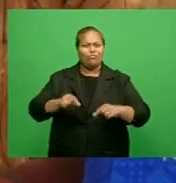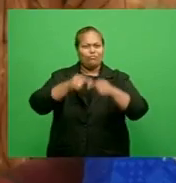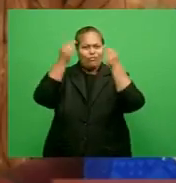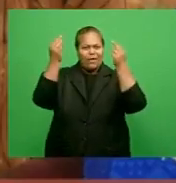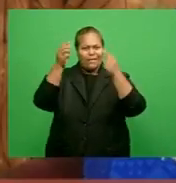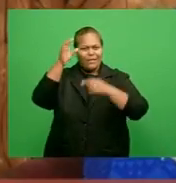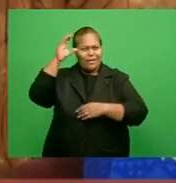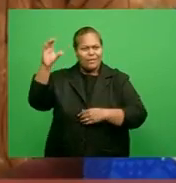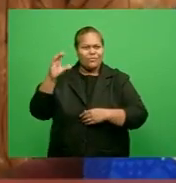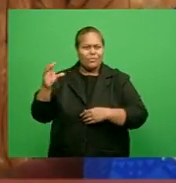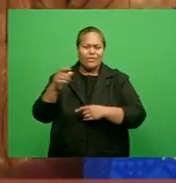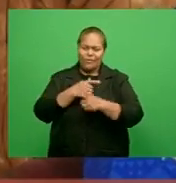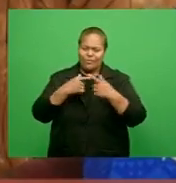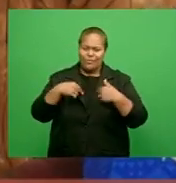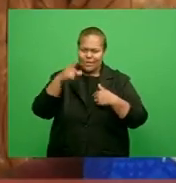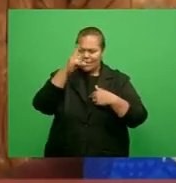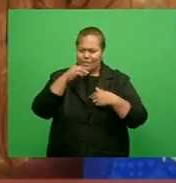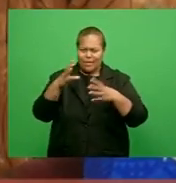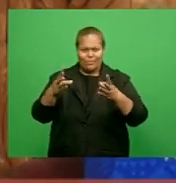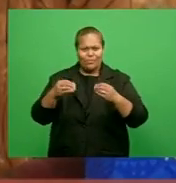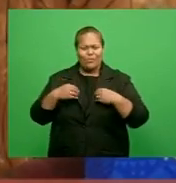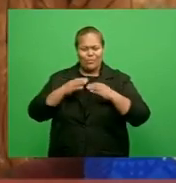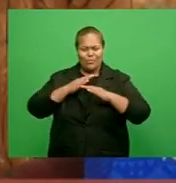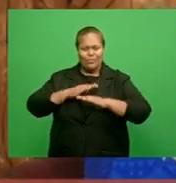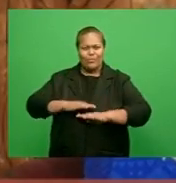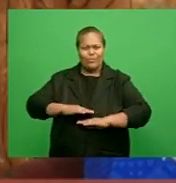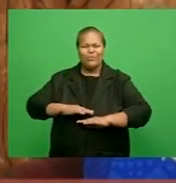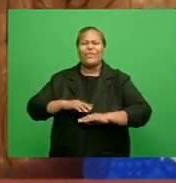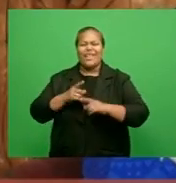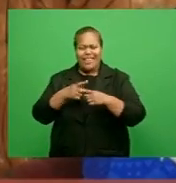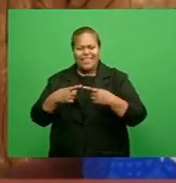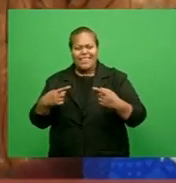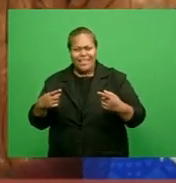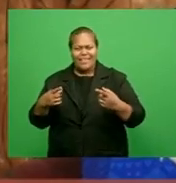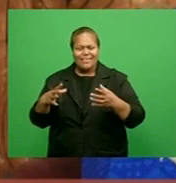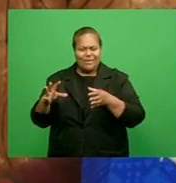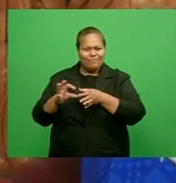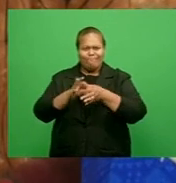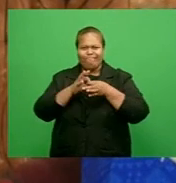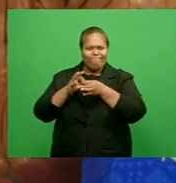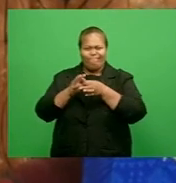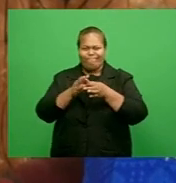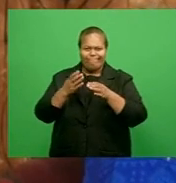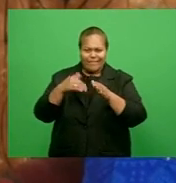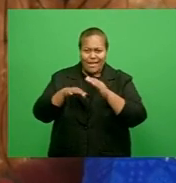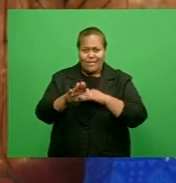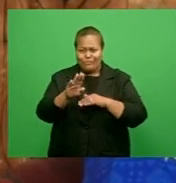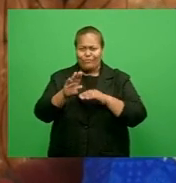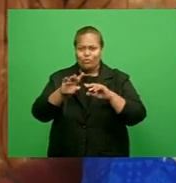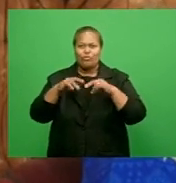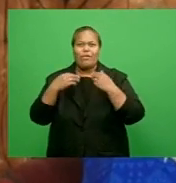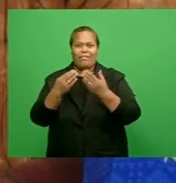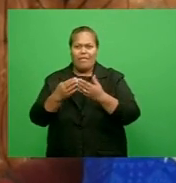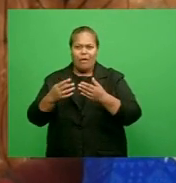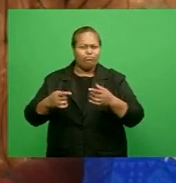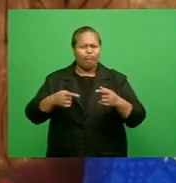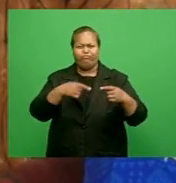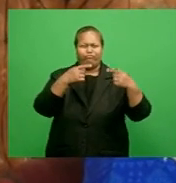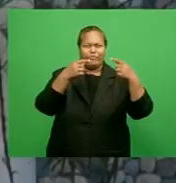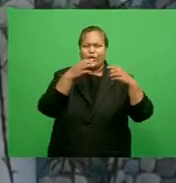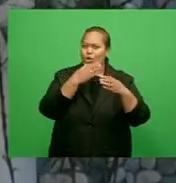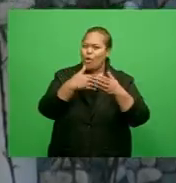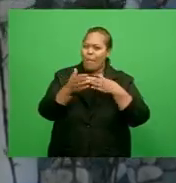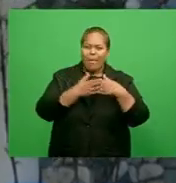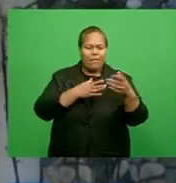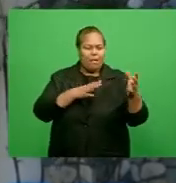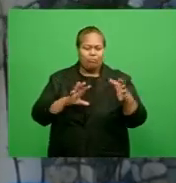take comfort in those things that drive us, the resilience and unity of our people, our togetherness, and